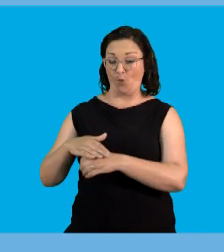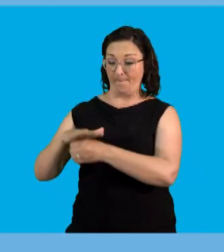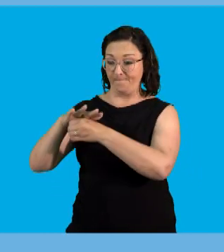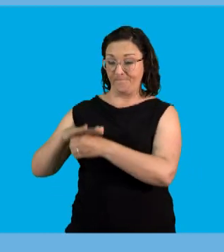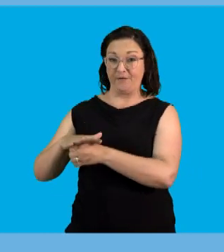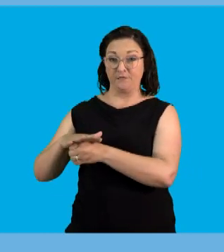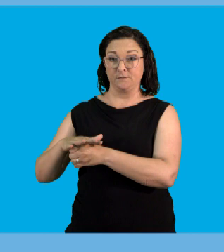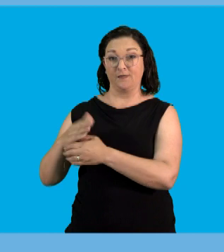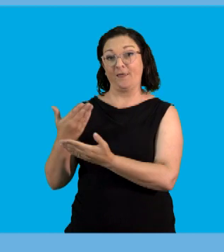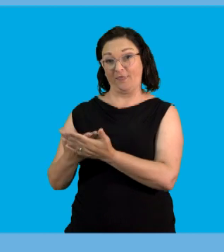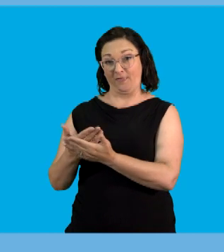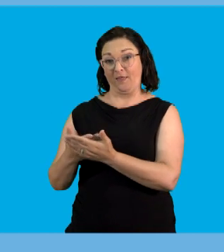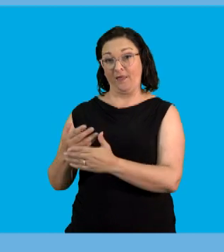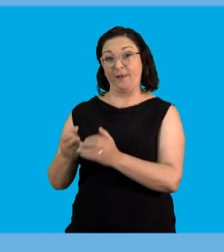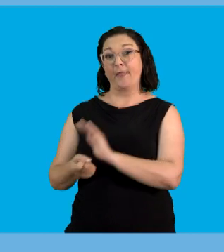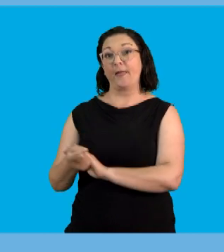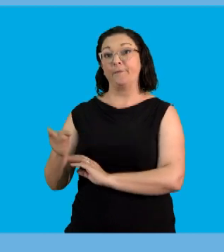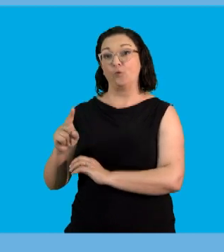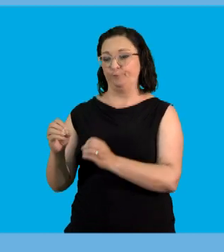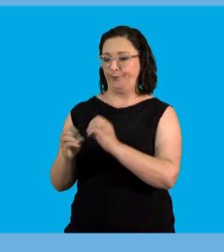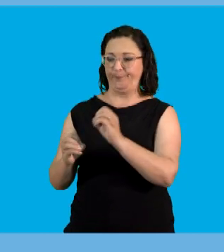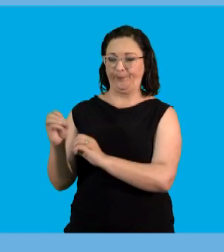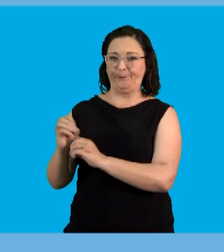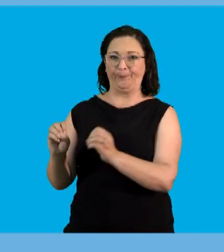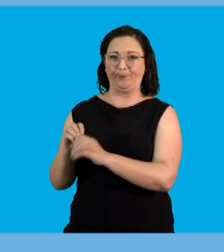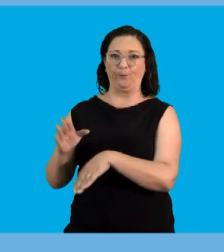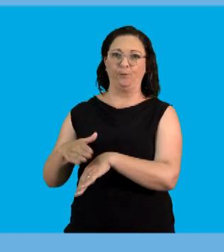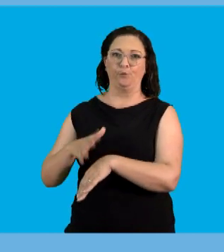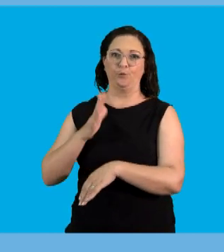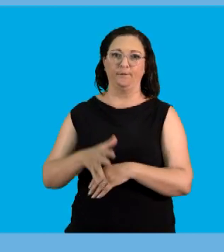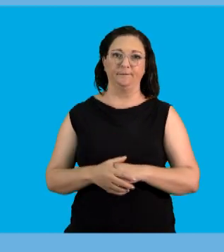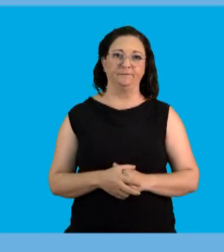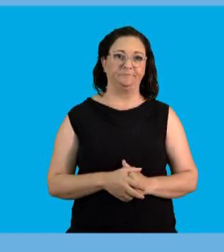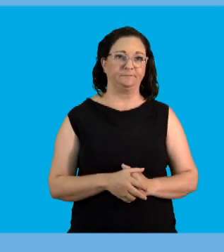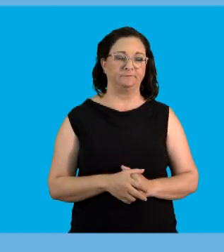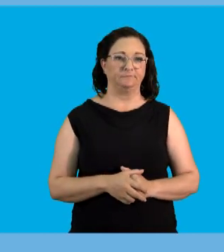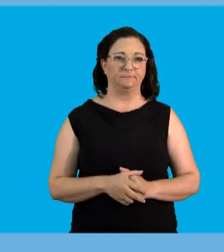And once there's more pressure, means that there's going to be more collisions.